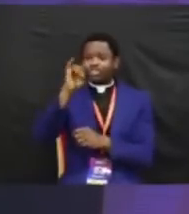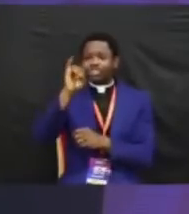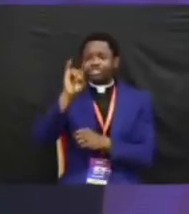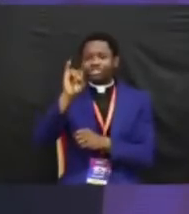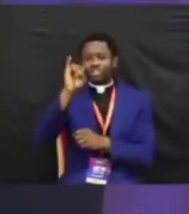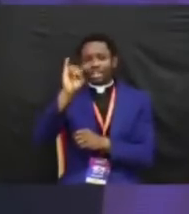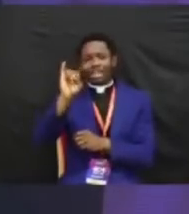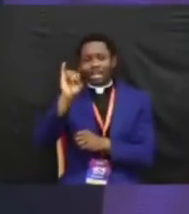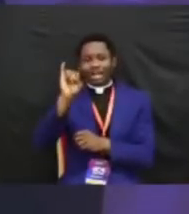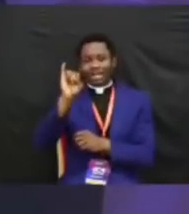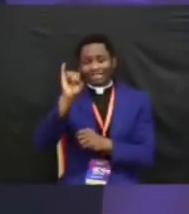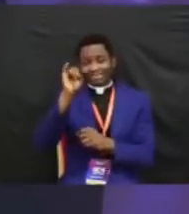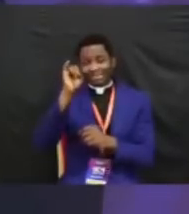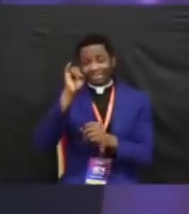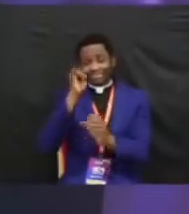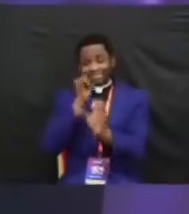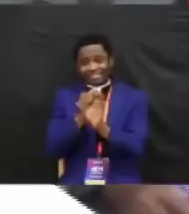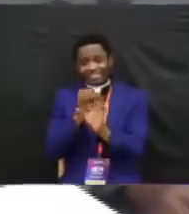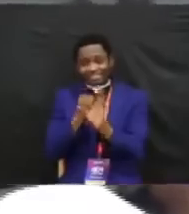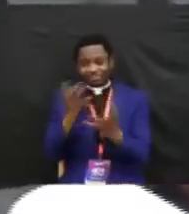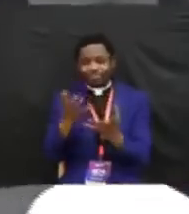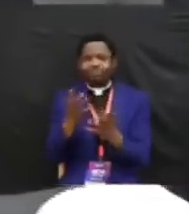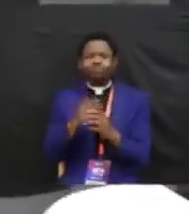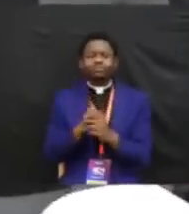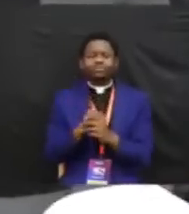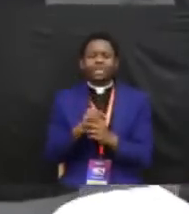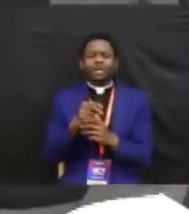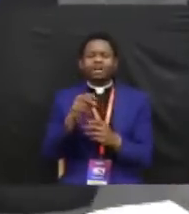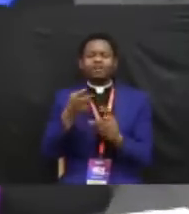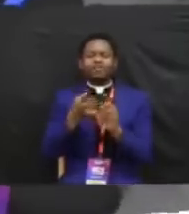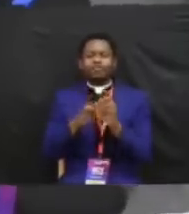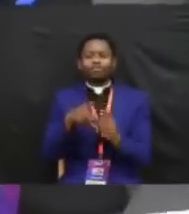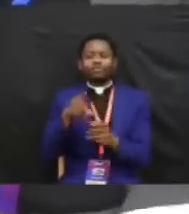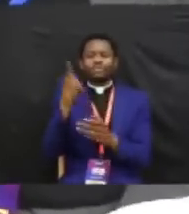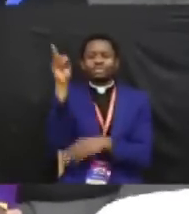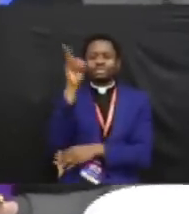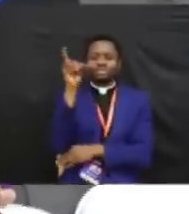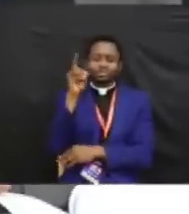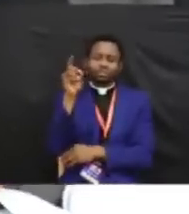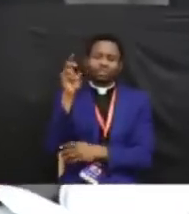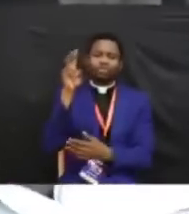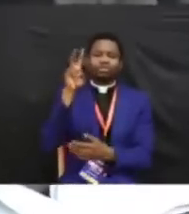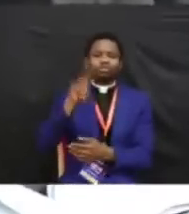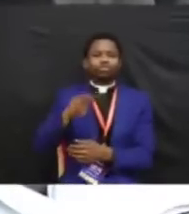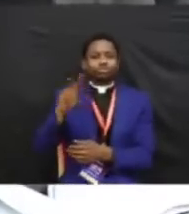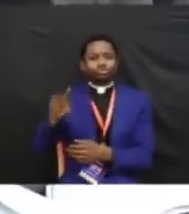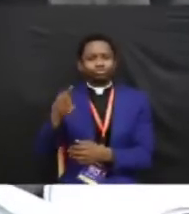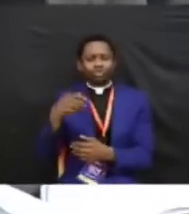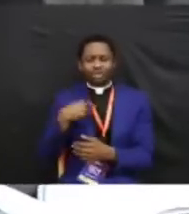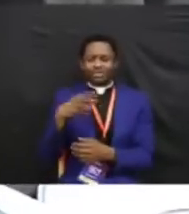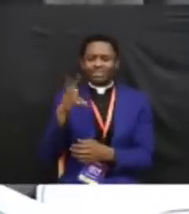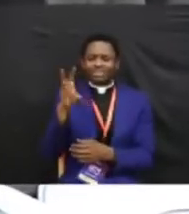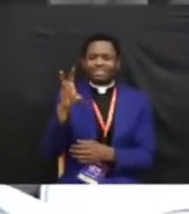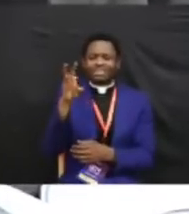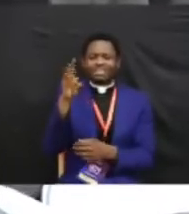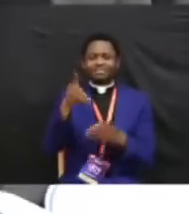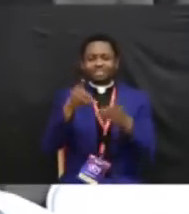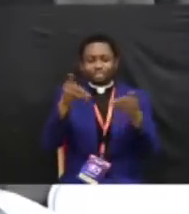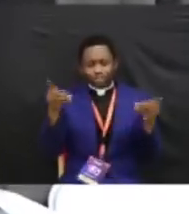December 2022 was running in 367 districts and 4,564